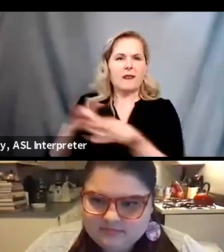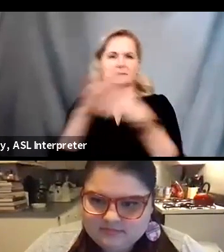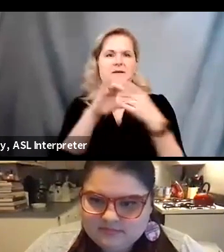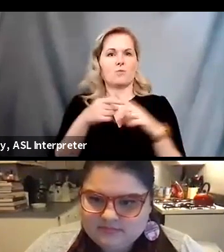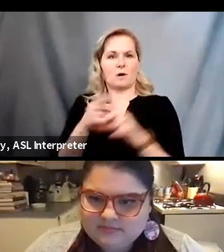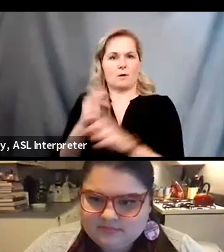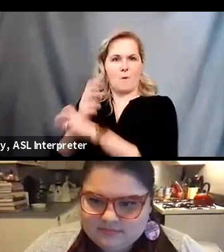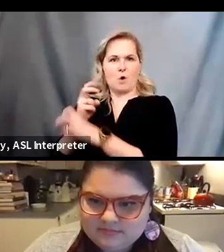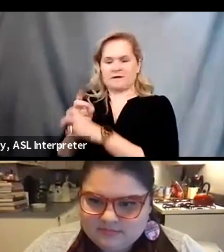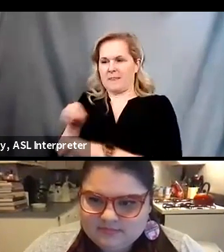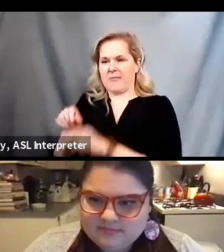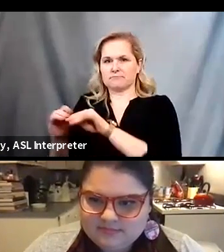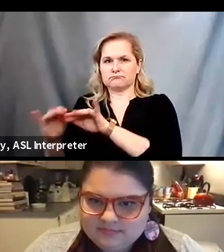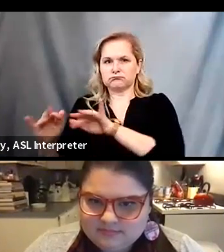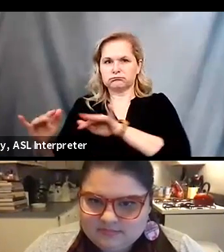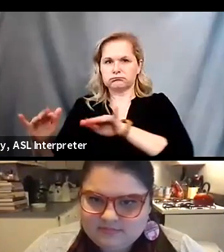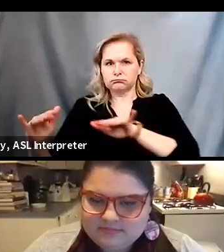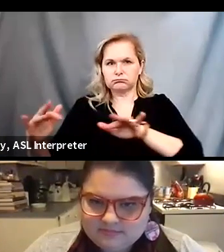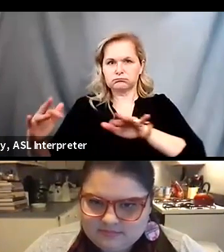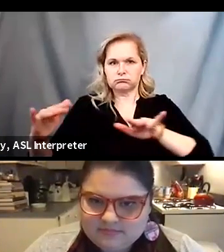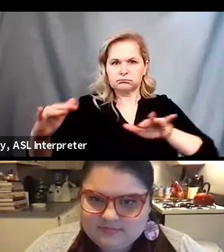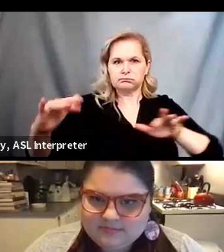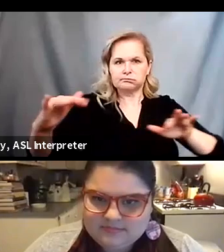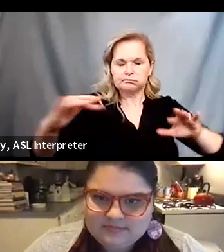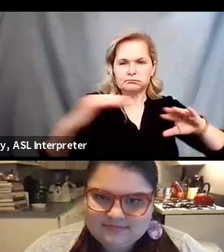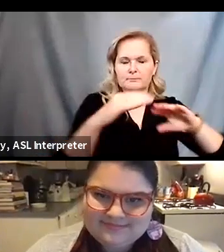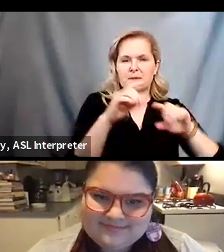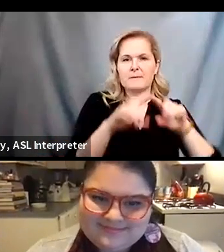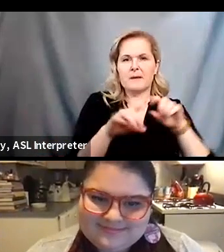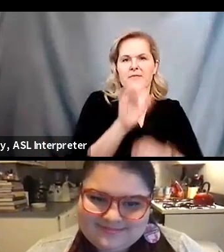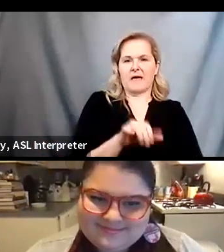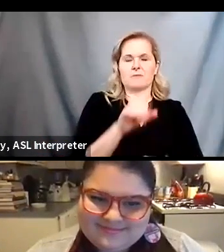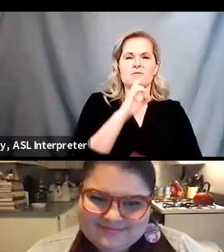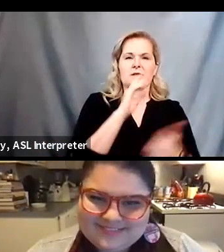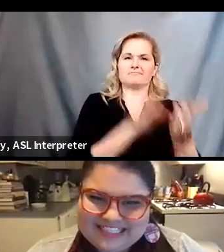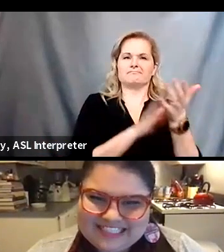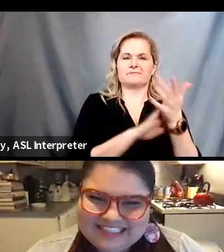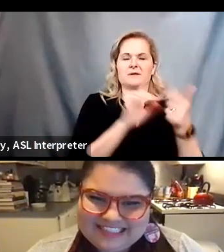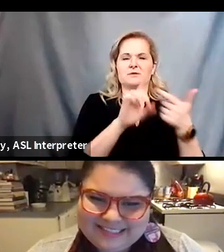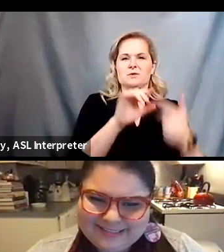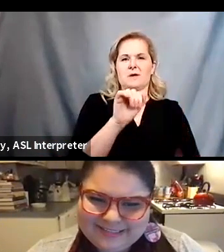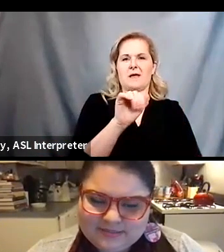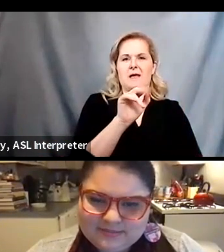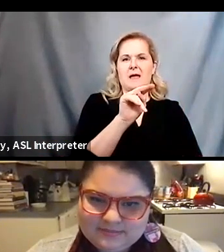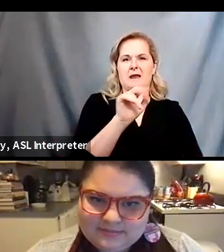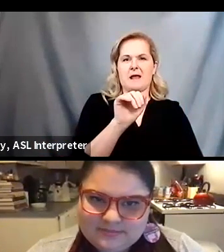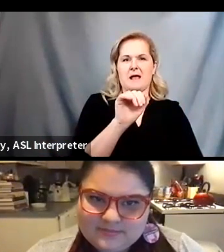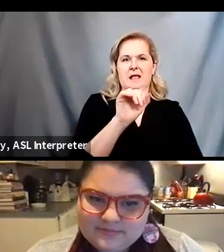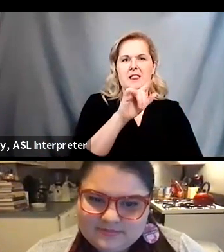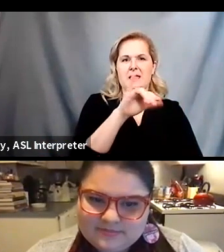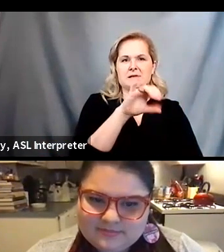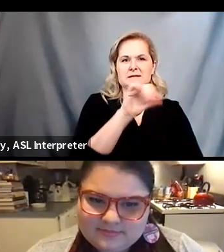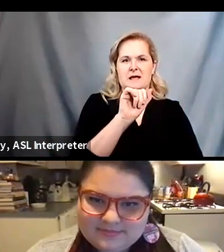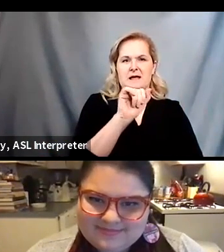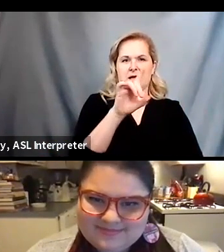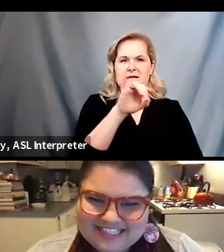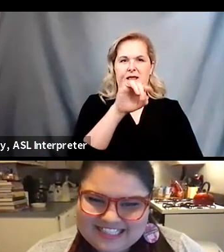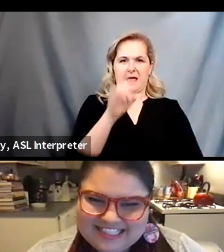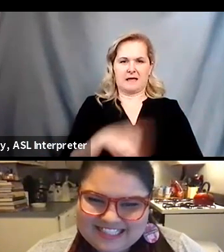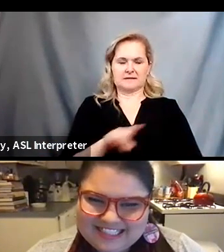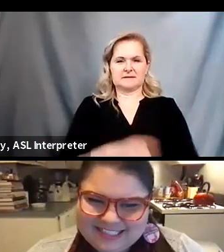poisoned. But shout out to Annalisa Diaz. And that was me riffing off of your beautiful prompt, Ruth. Thank you. Okay.